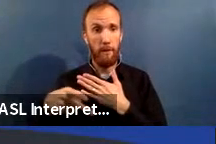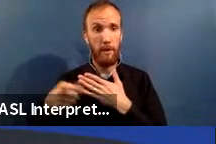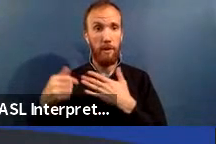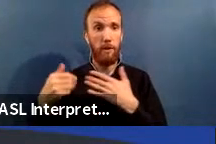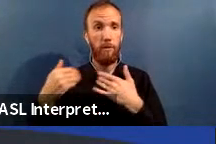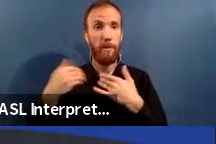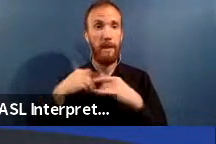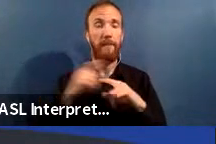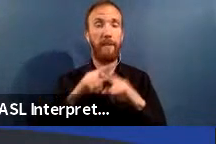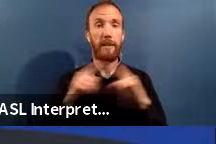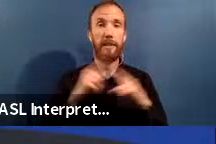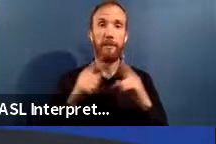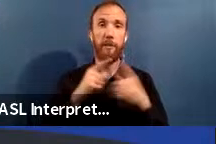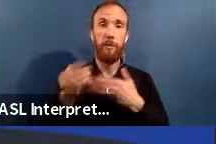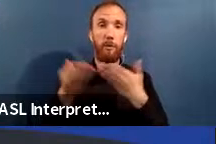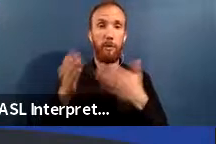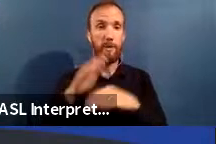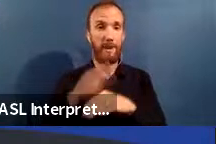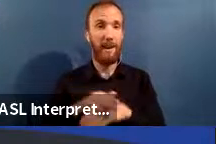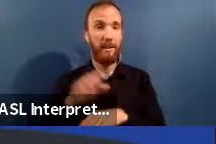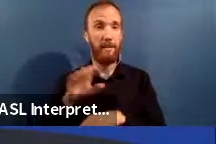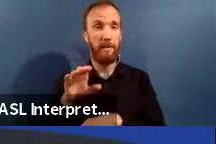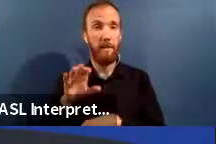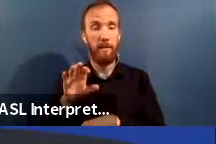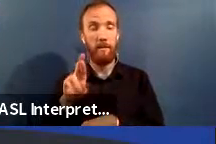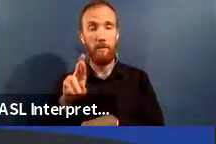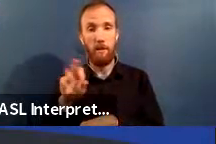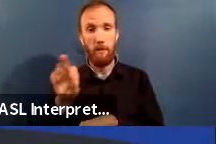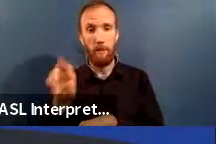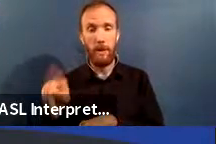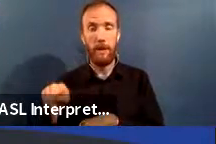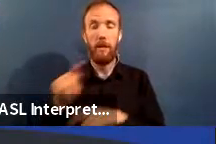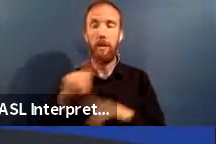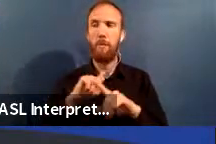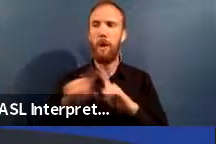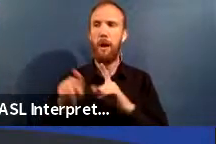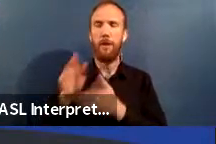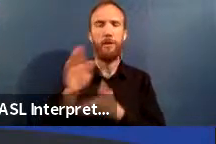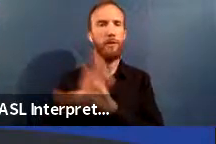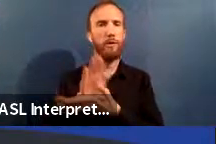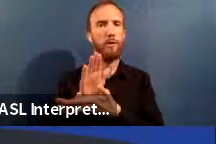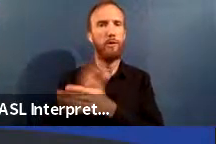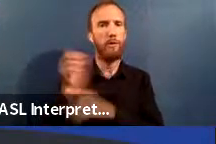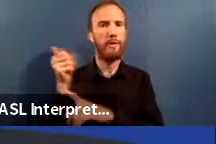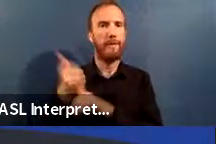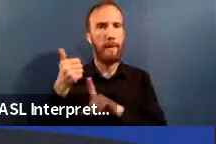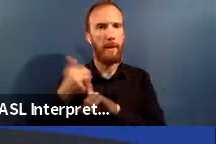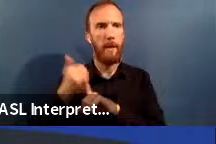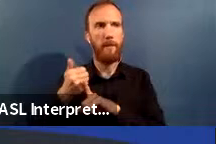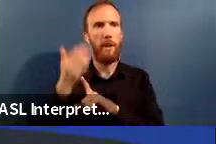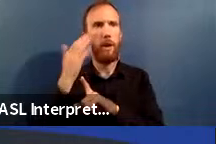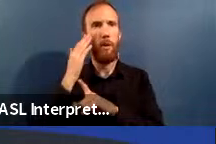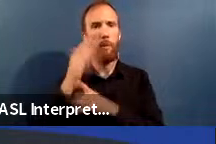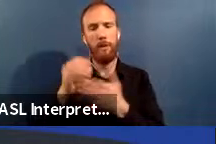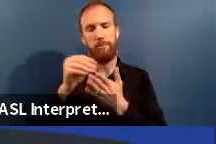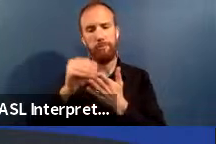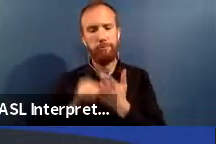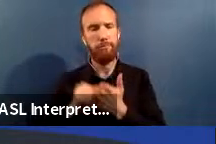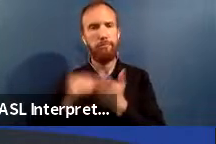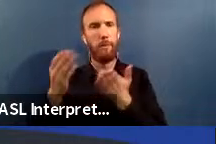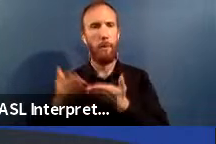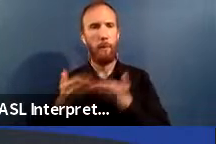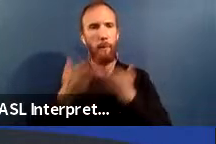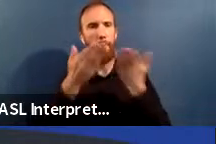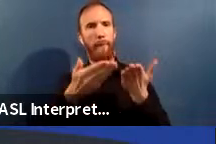or the RFP, schools were able to submit proposals requesting the addition of specific academic programs in their